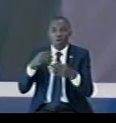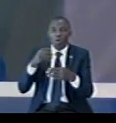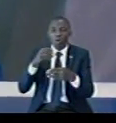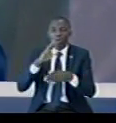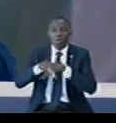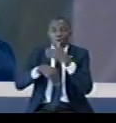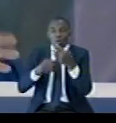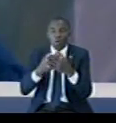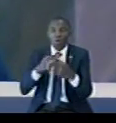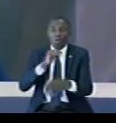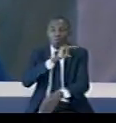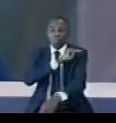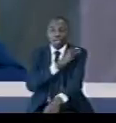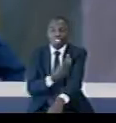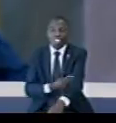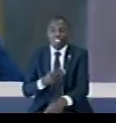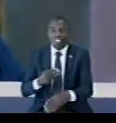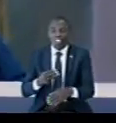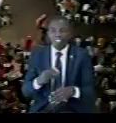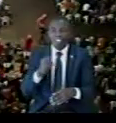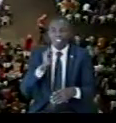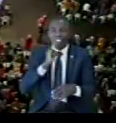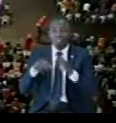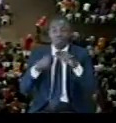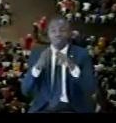do what you've not seen before.